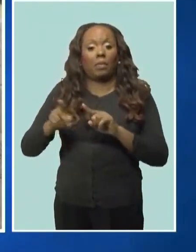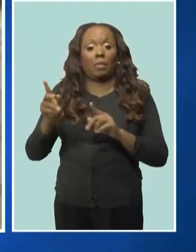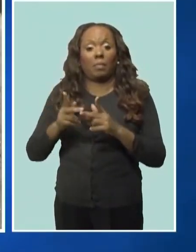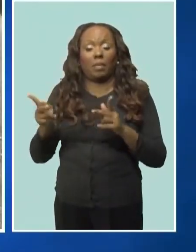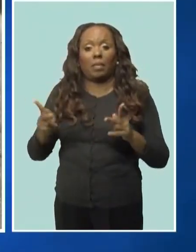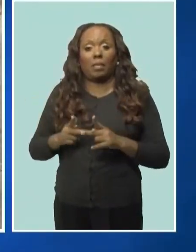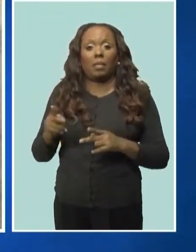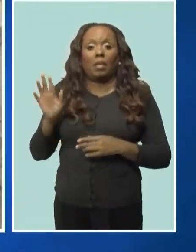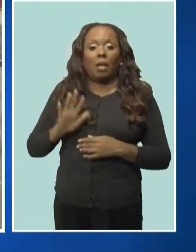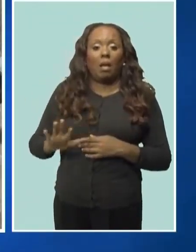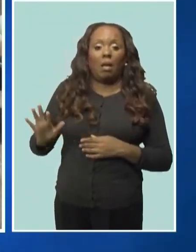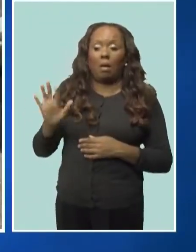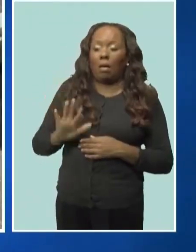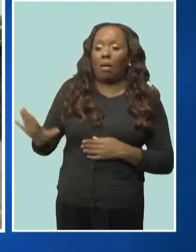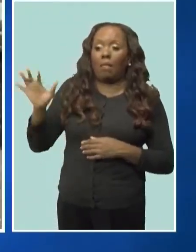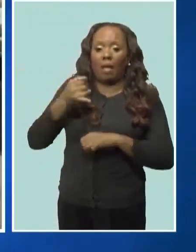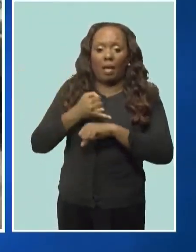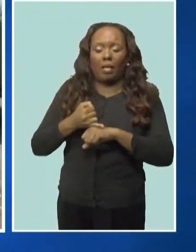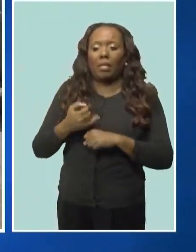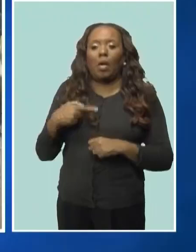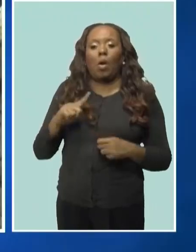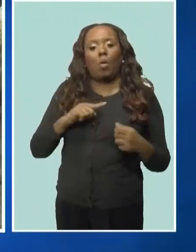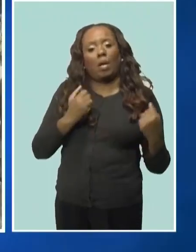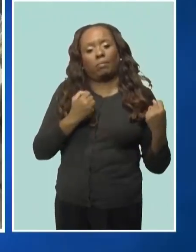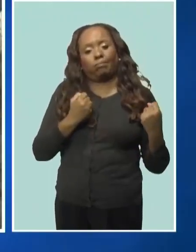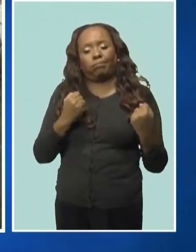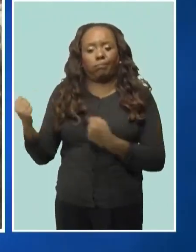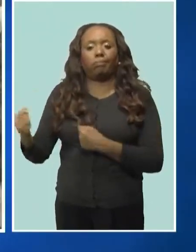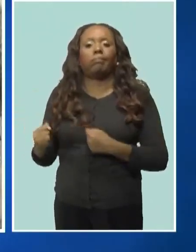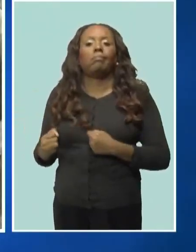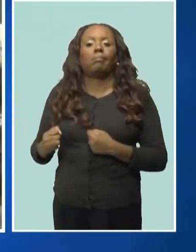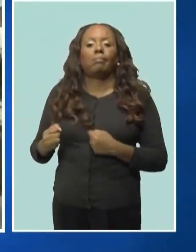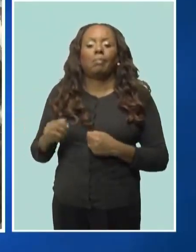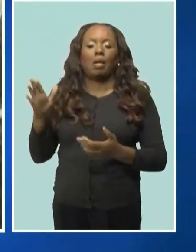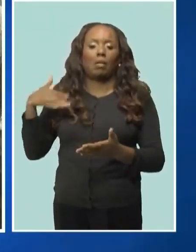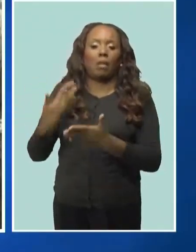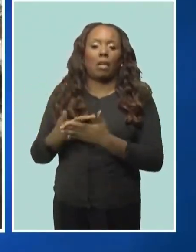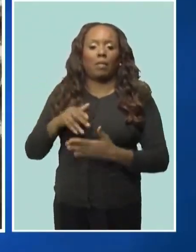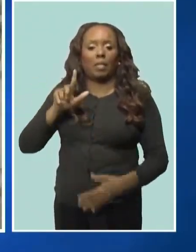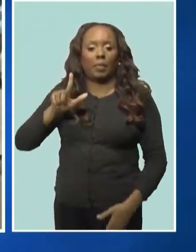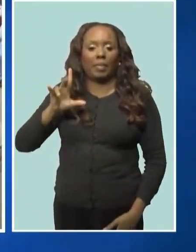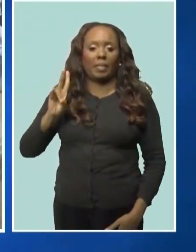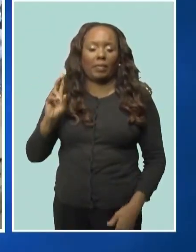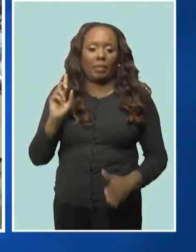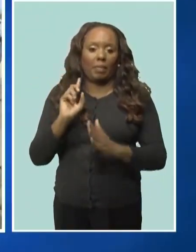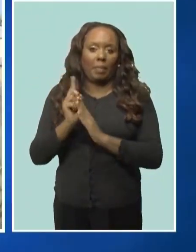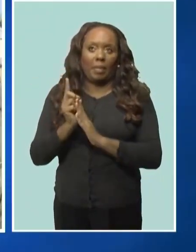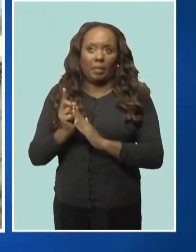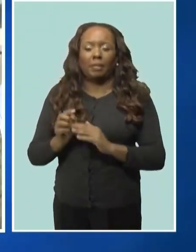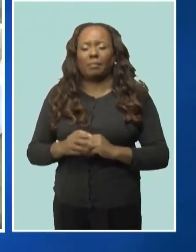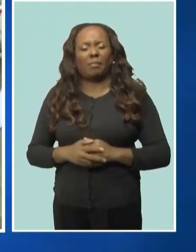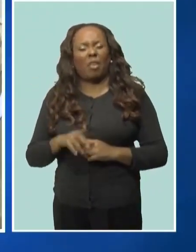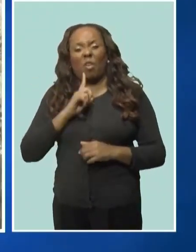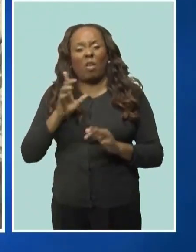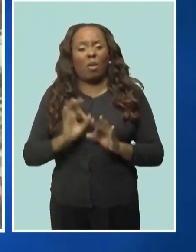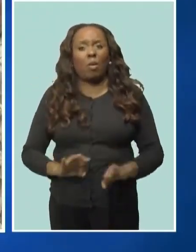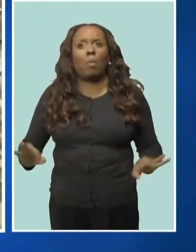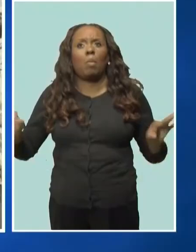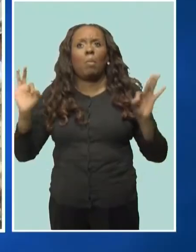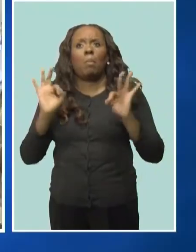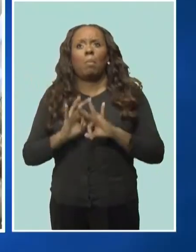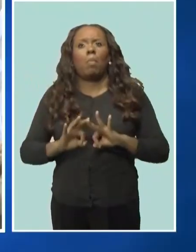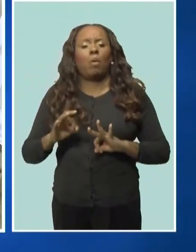it in 27 minutes. Captain David Thurman, the medical officer in charge, while noting the importance of triage